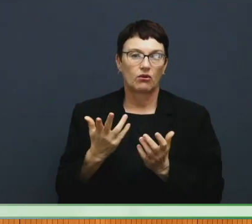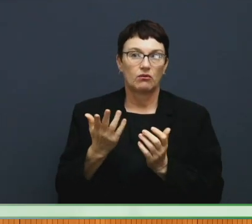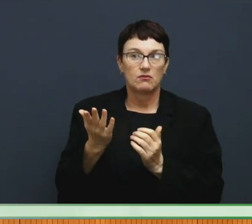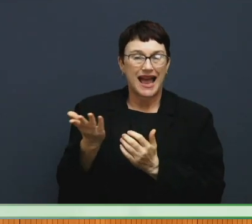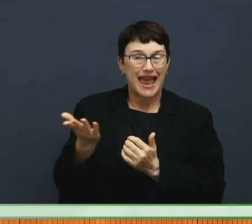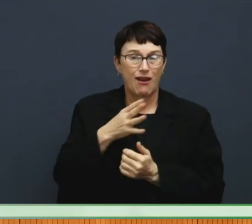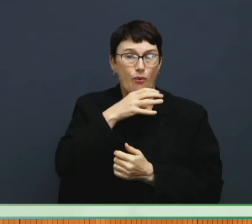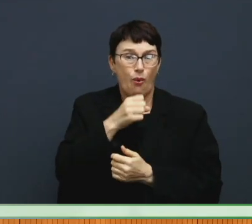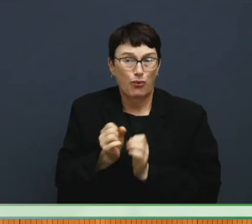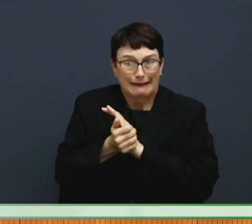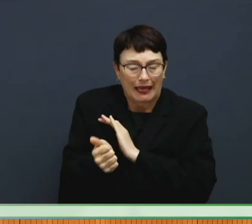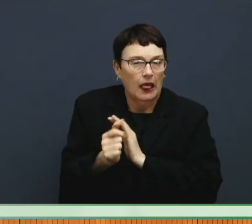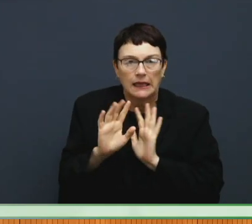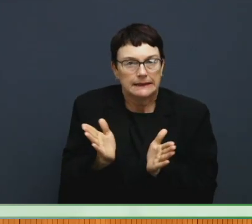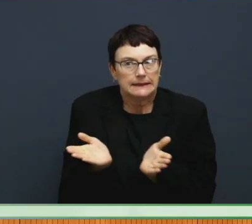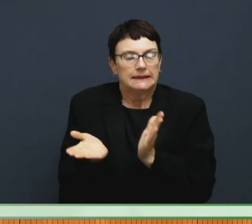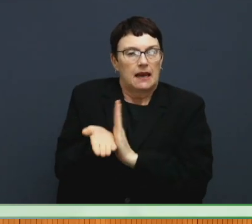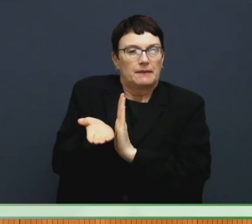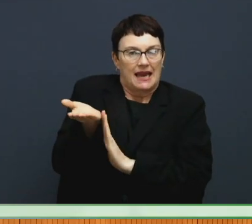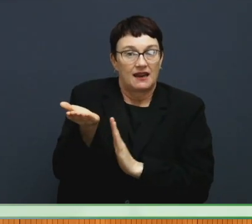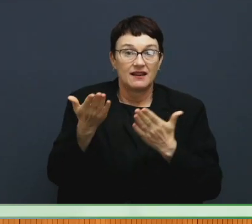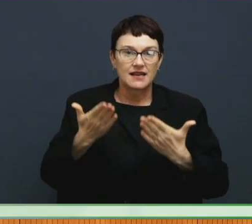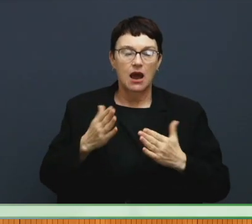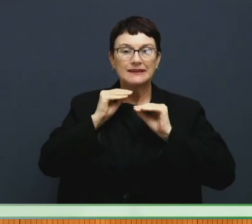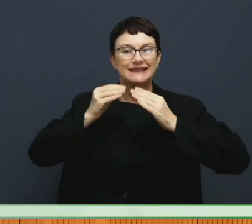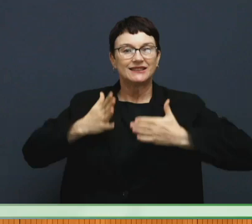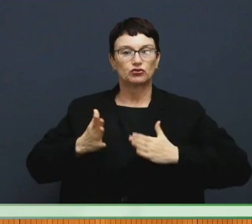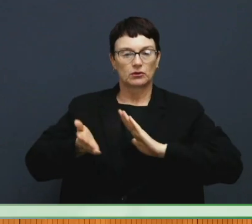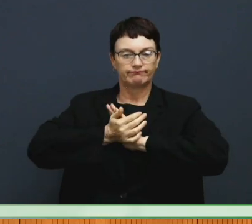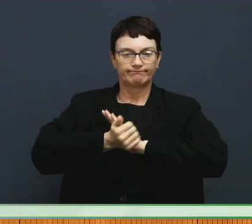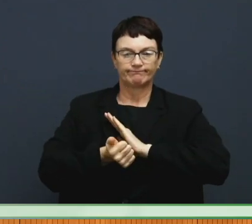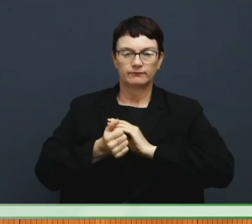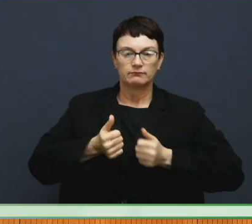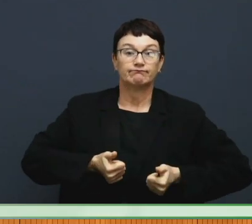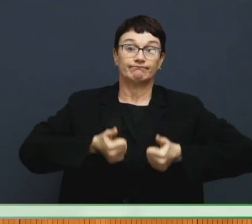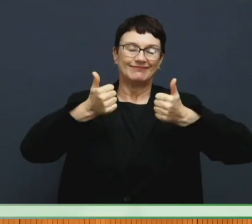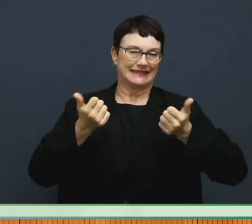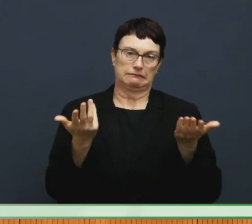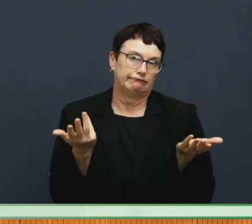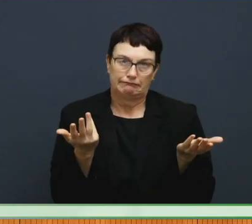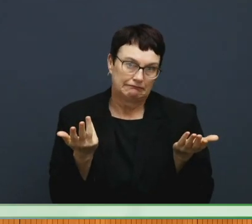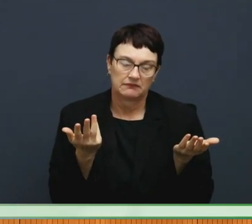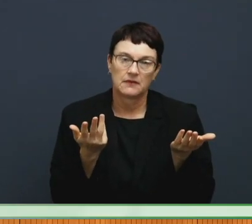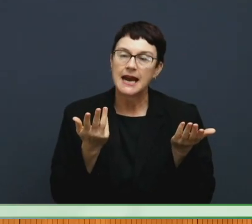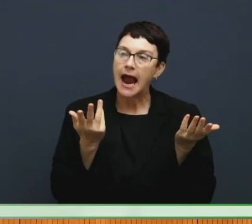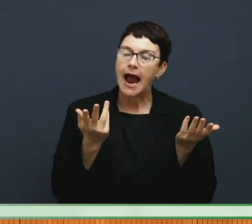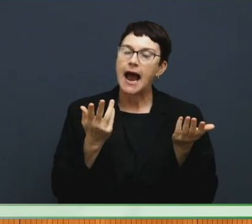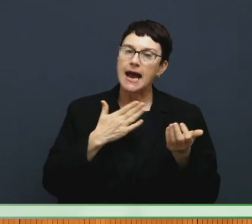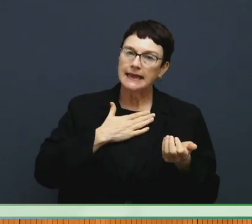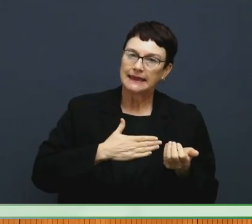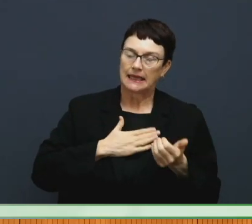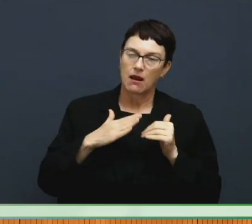staff structure is not reasonable enough, with a shortage of highly skilled practical professional